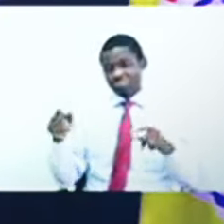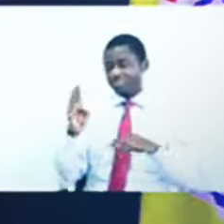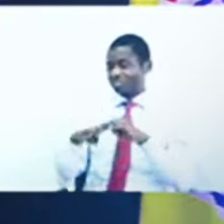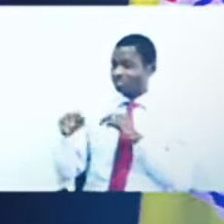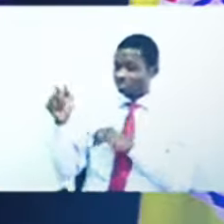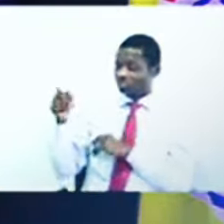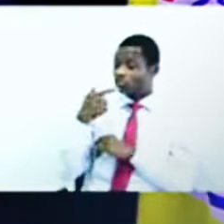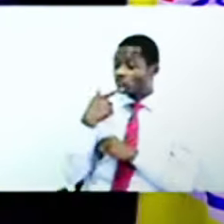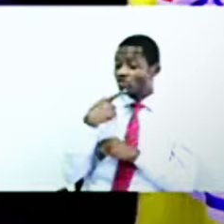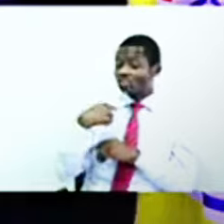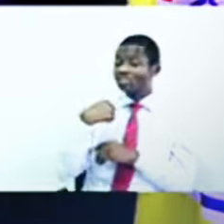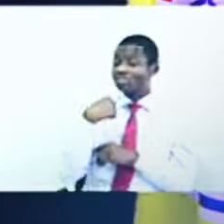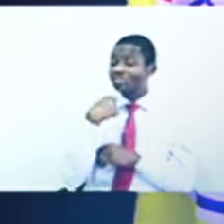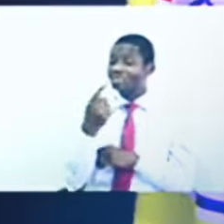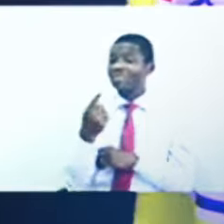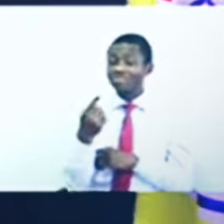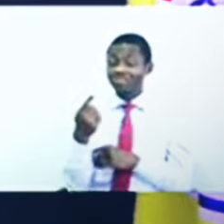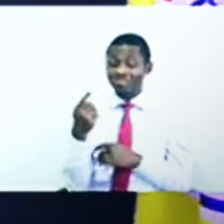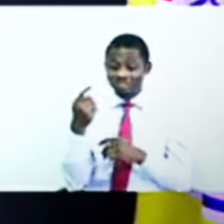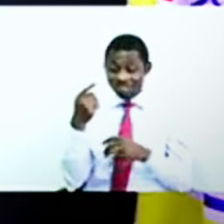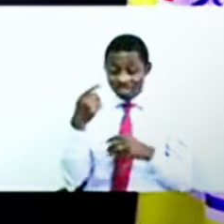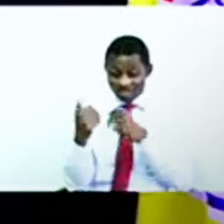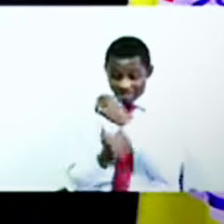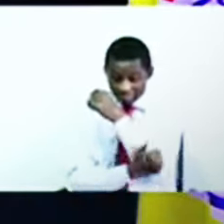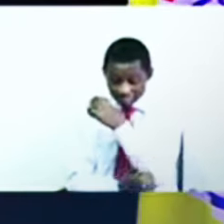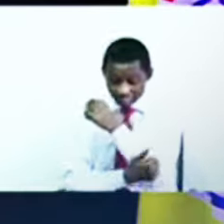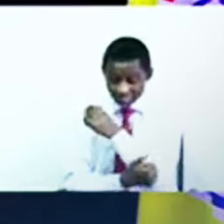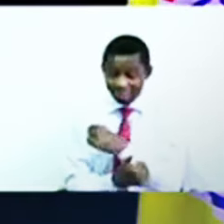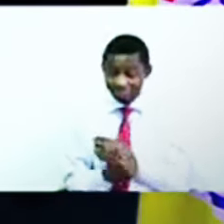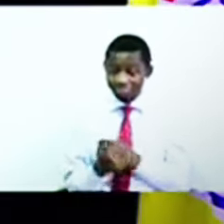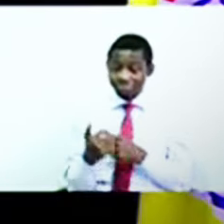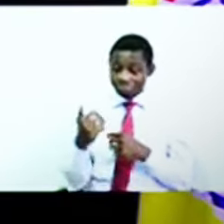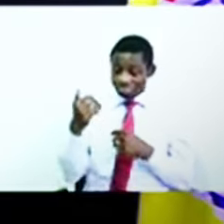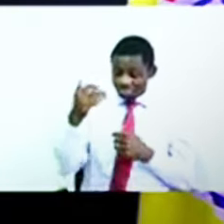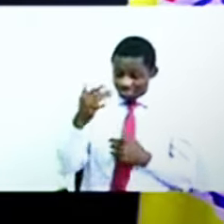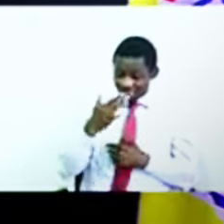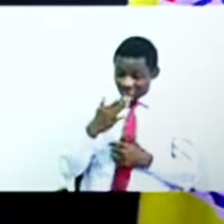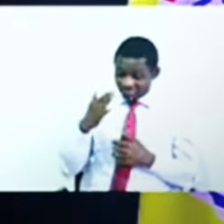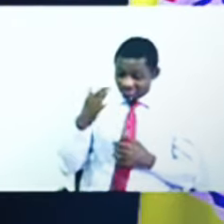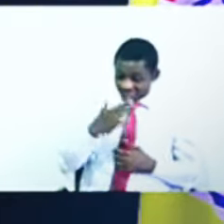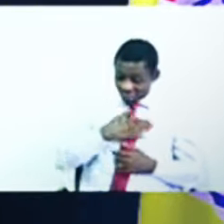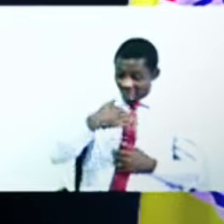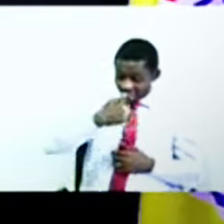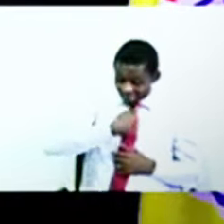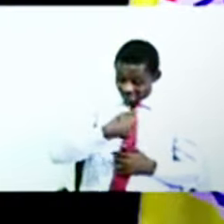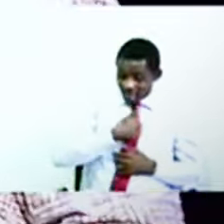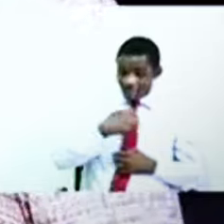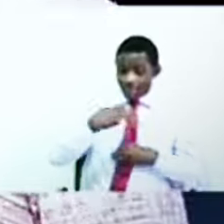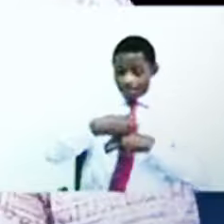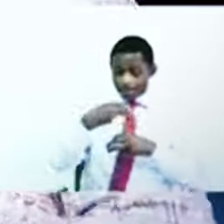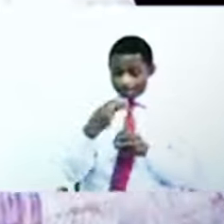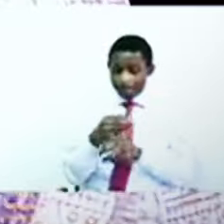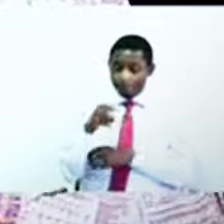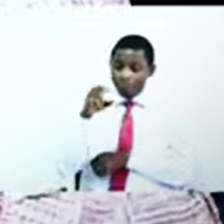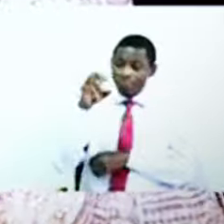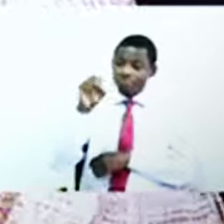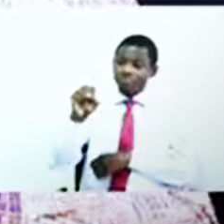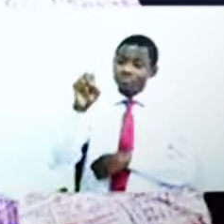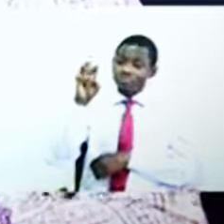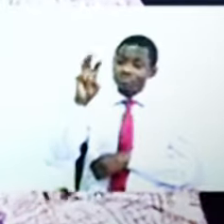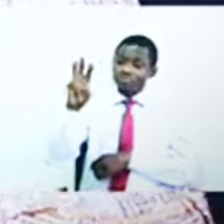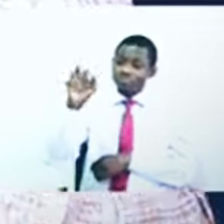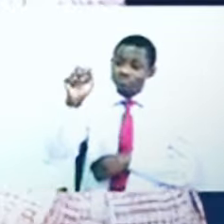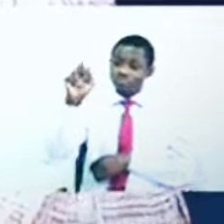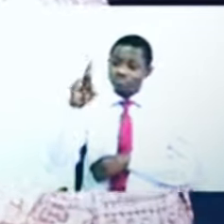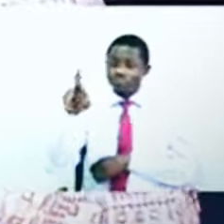myself. If he said, Opera, what can Tamwa? I just said, what can Obia or so Seneo, and I did be